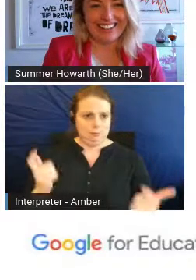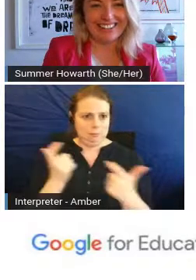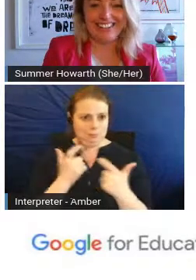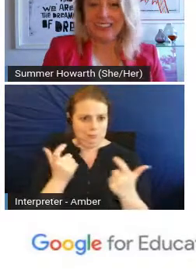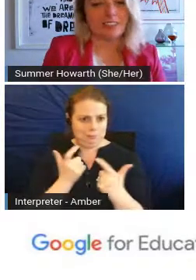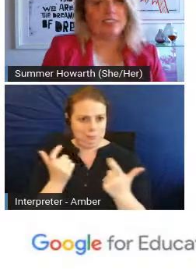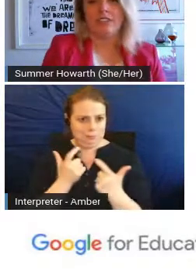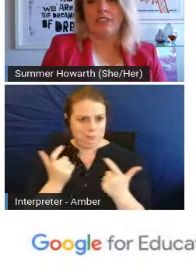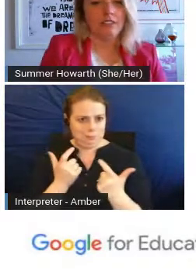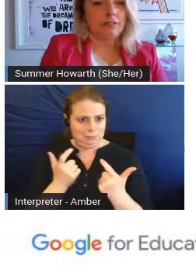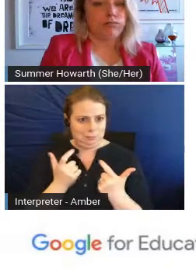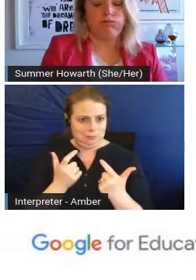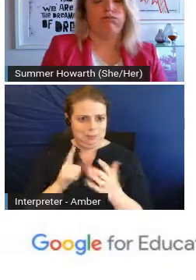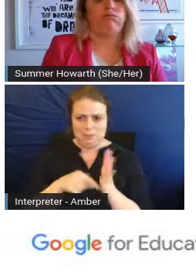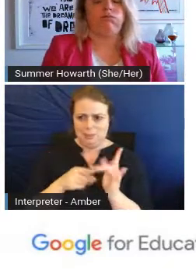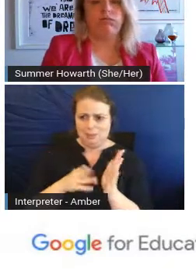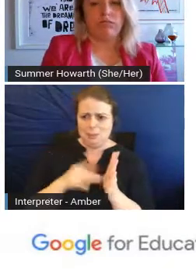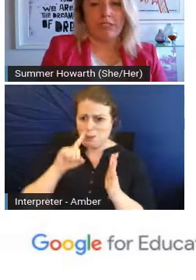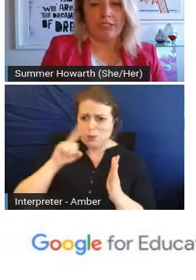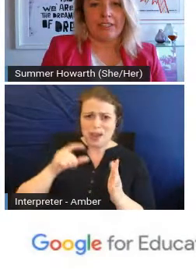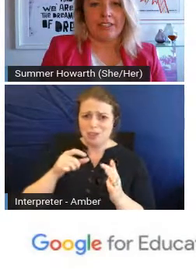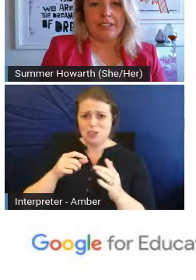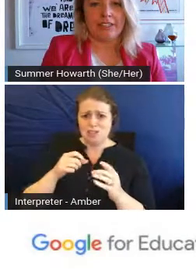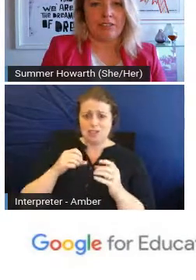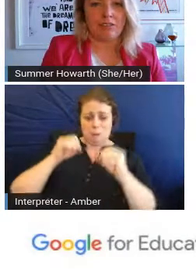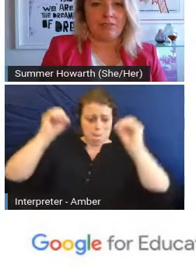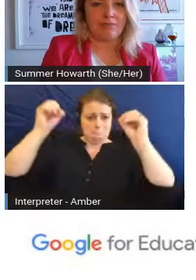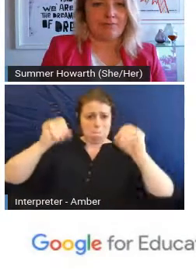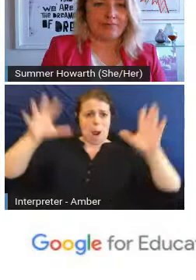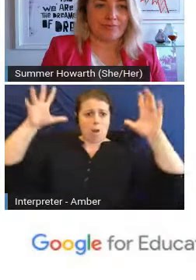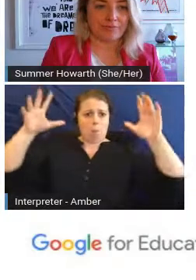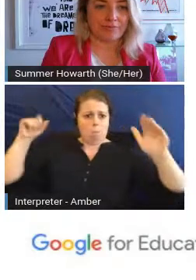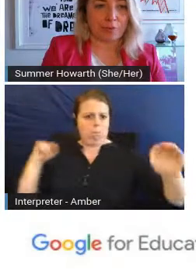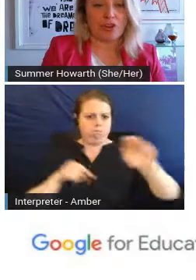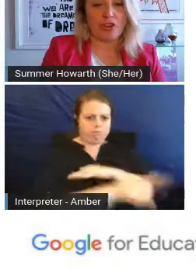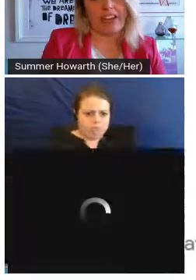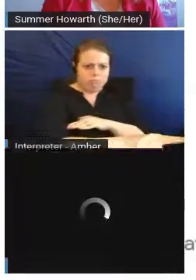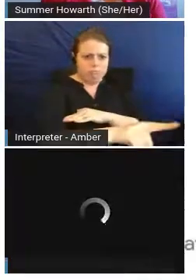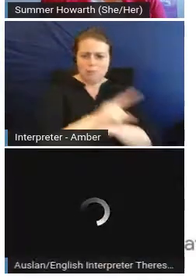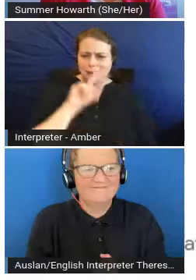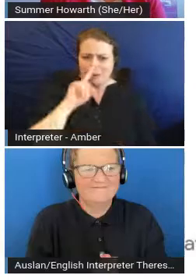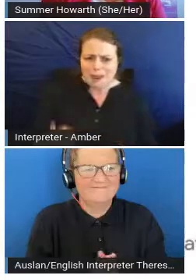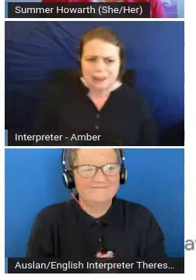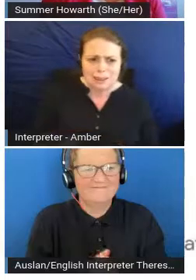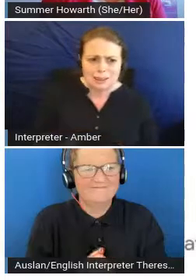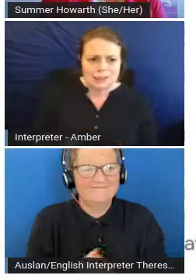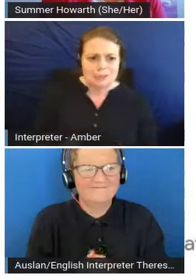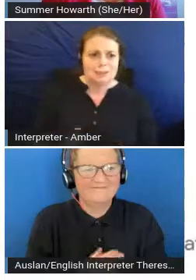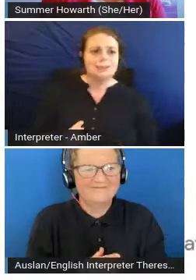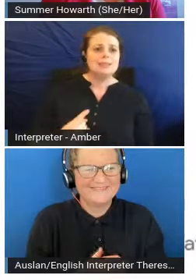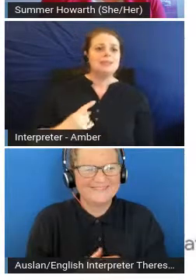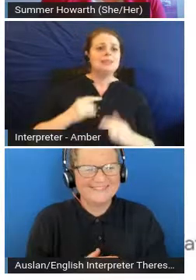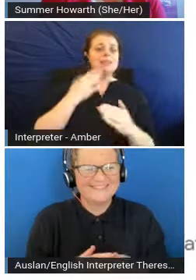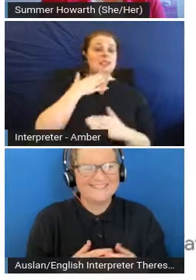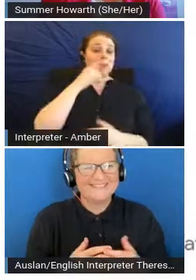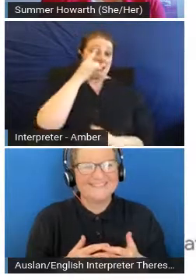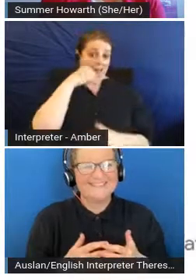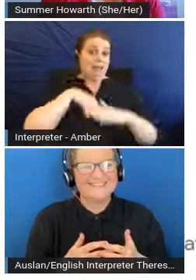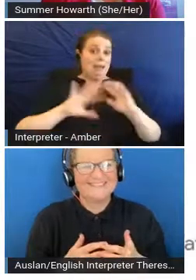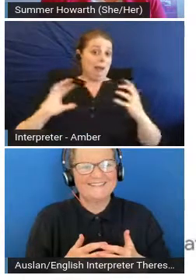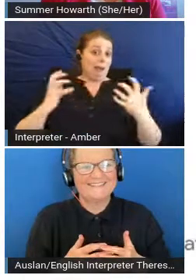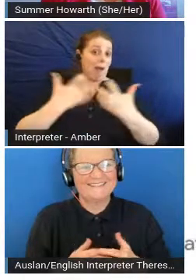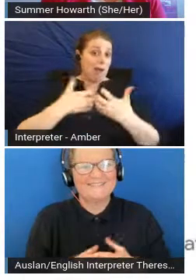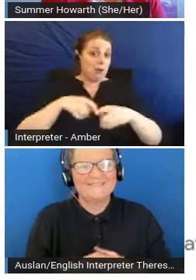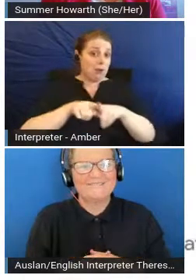just leave. You can't just drop that bomb and then just walk out, right? Well, you can in a hybrid learning environment. You sure can.